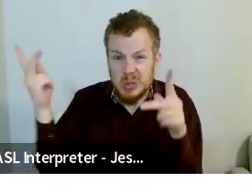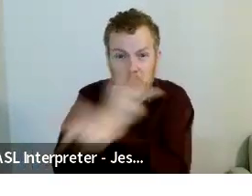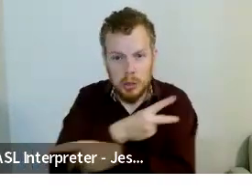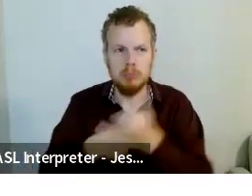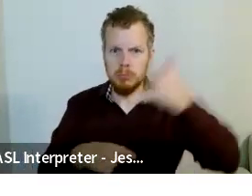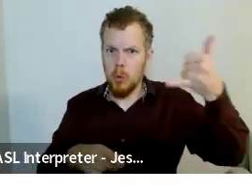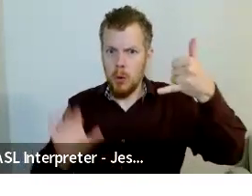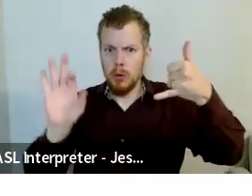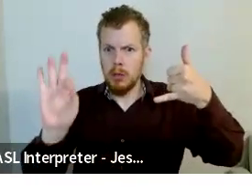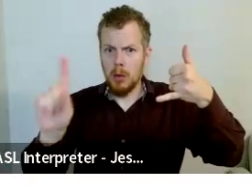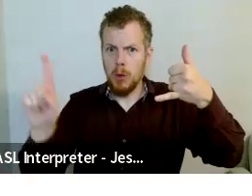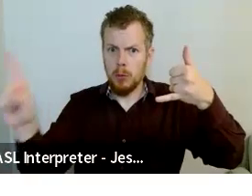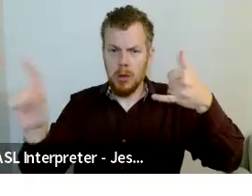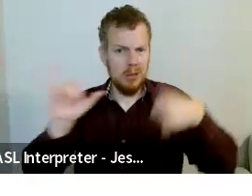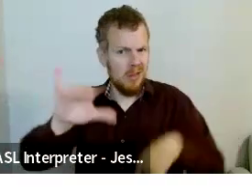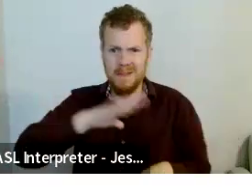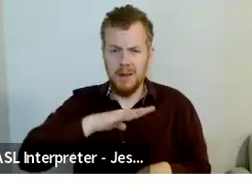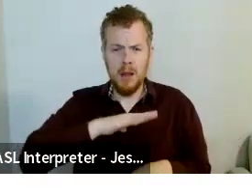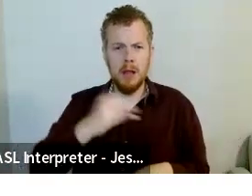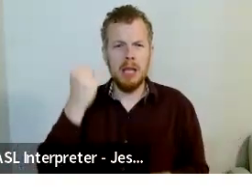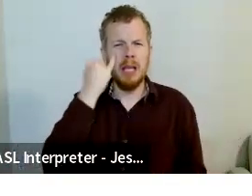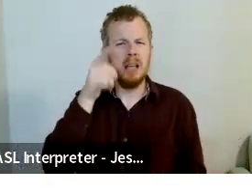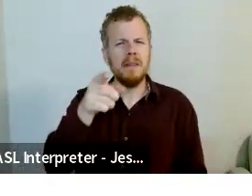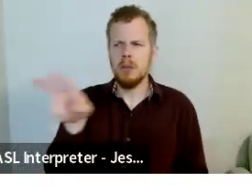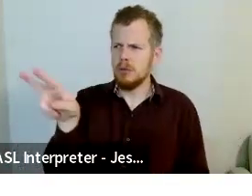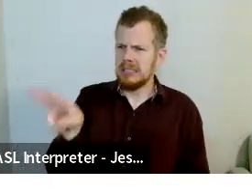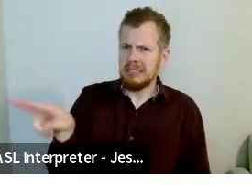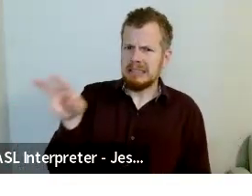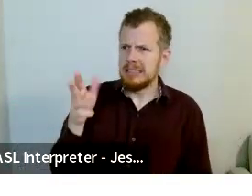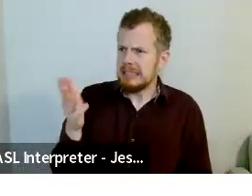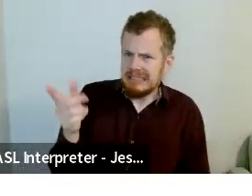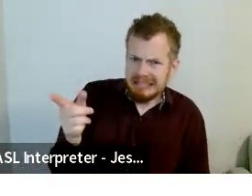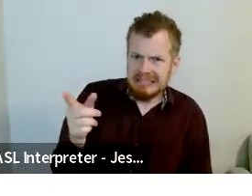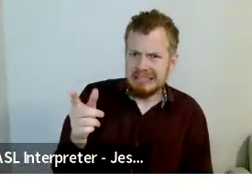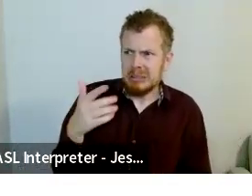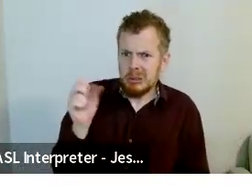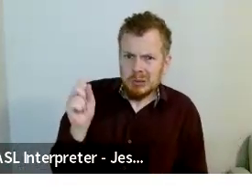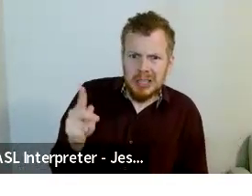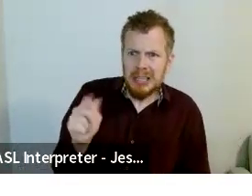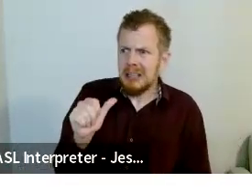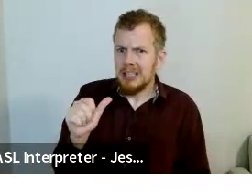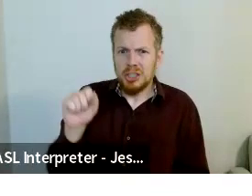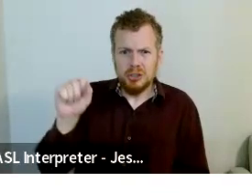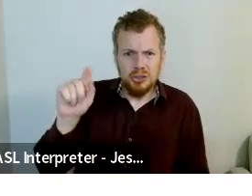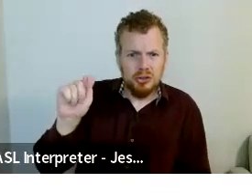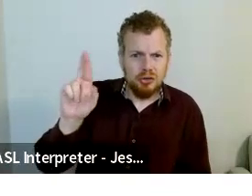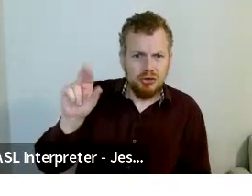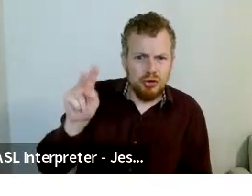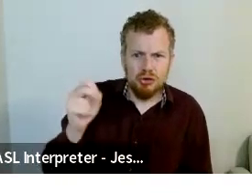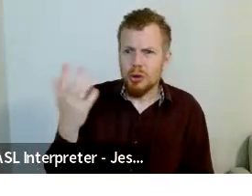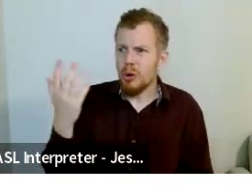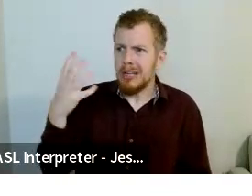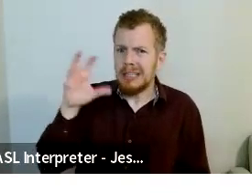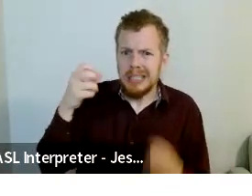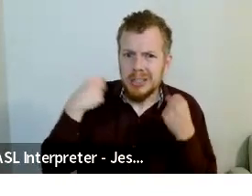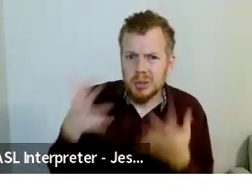emergency. It's okay if you don't know what type of heat illness they have, whether they are having a heat stroke or heat exhaustion.